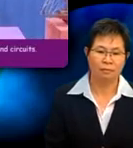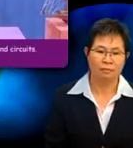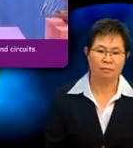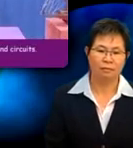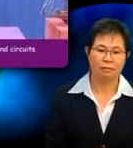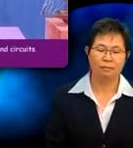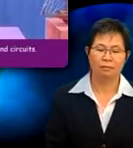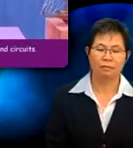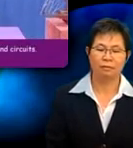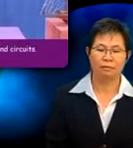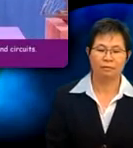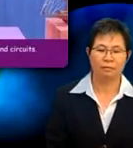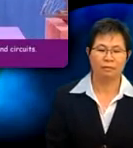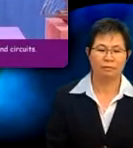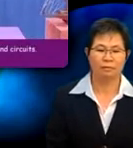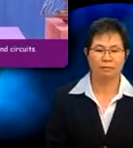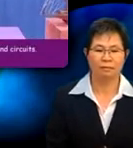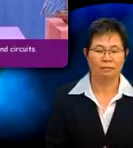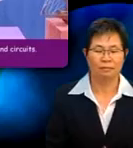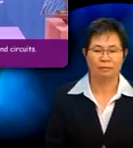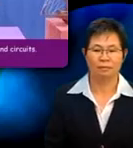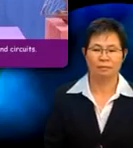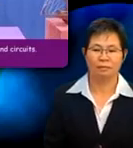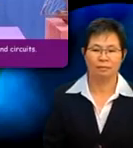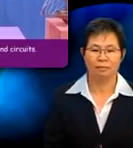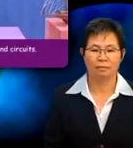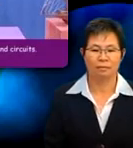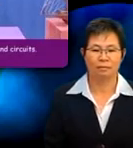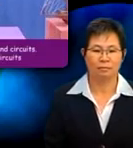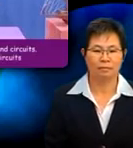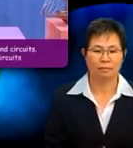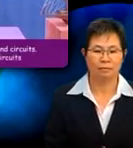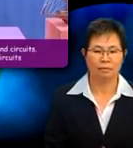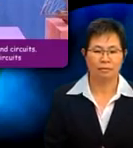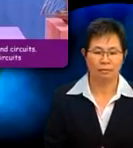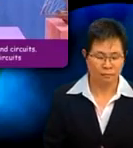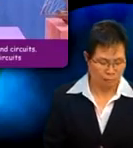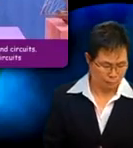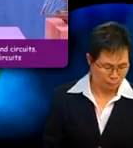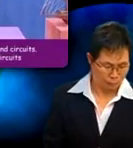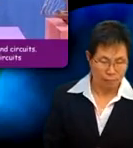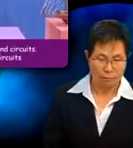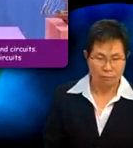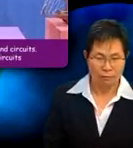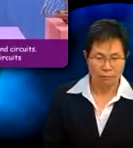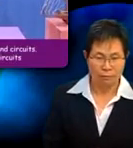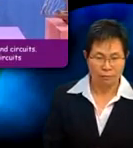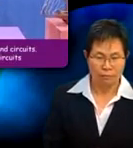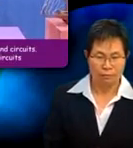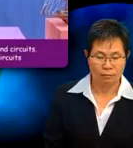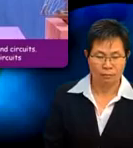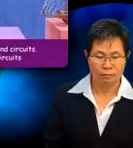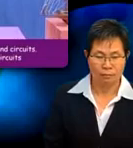In year 2, you learn about batteries and circuits. Do you still remember what